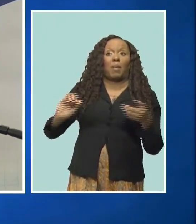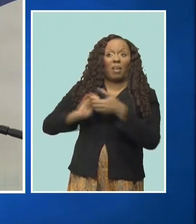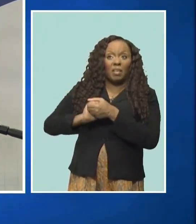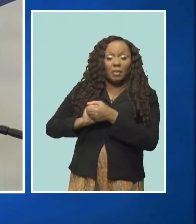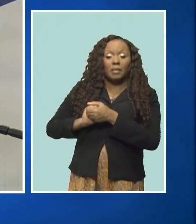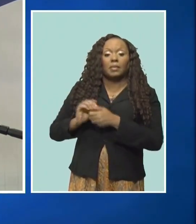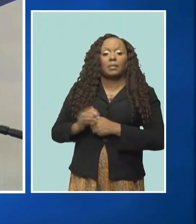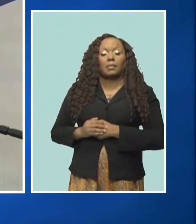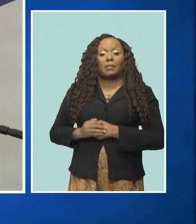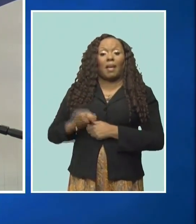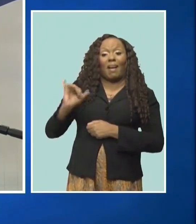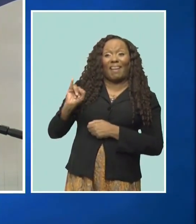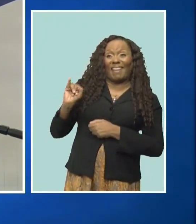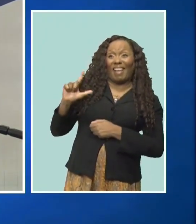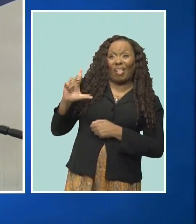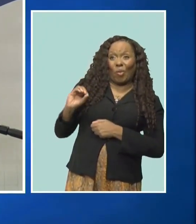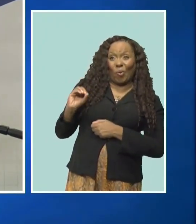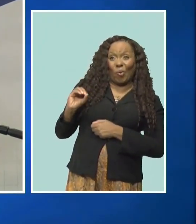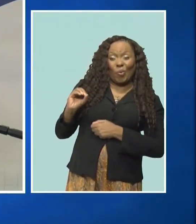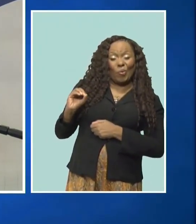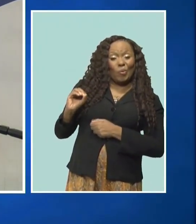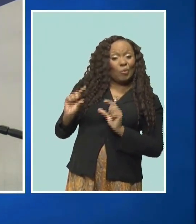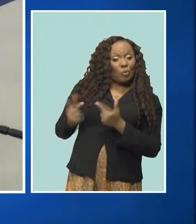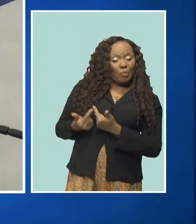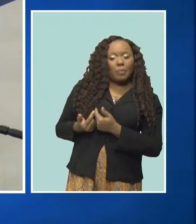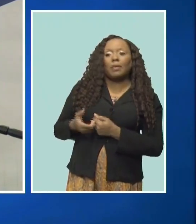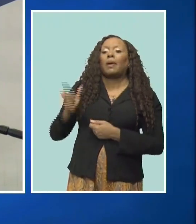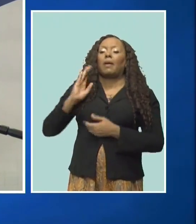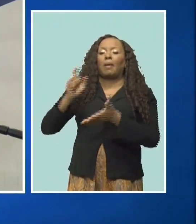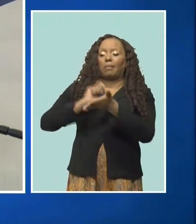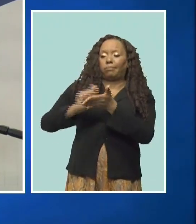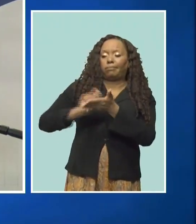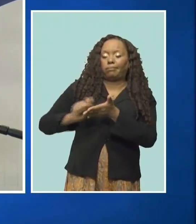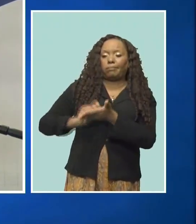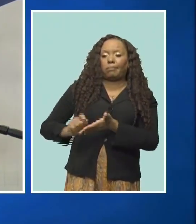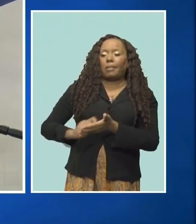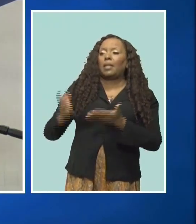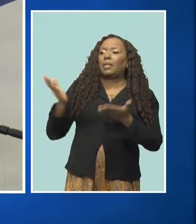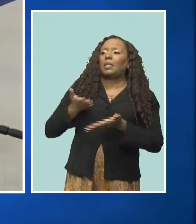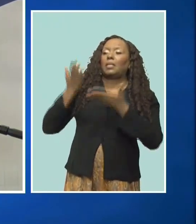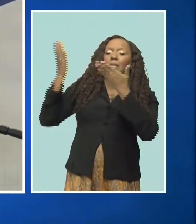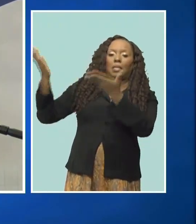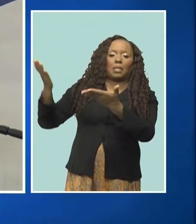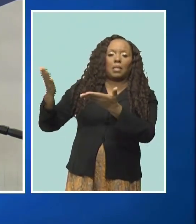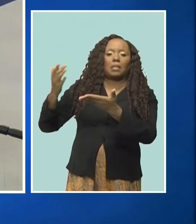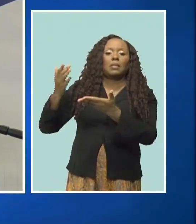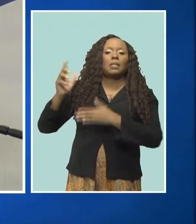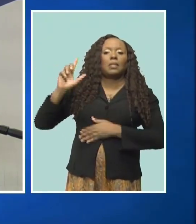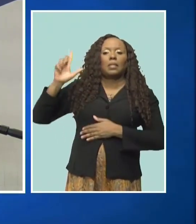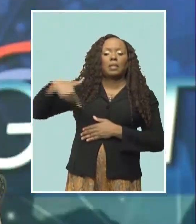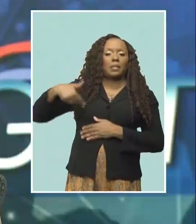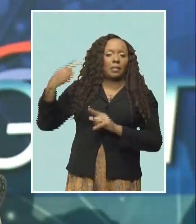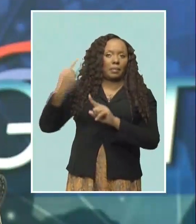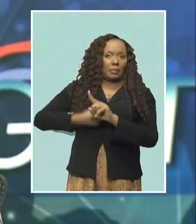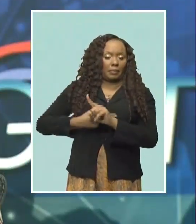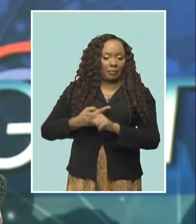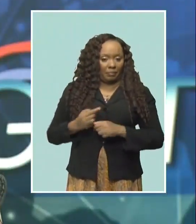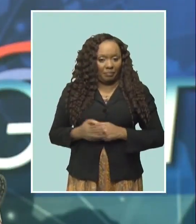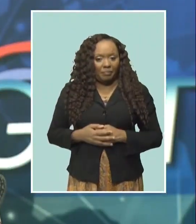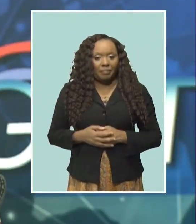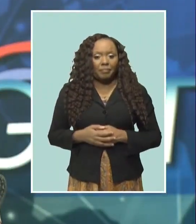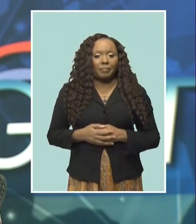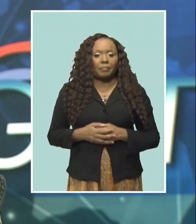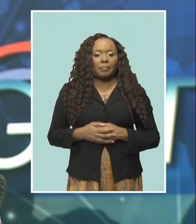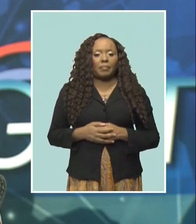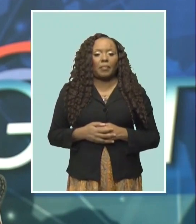Organization, and a draft cabinet paper will be going to cabinet later this month.